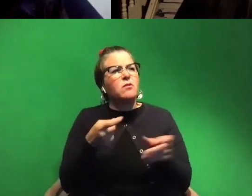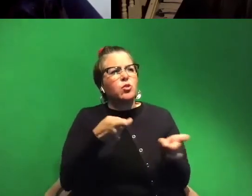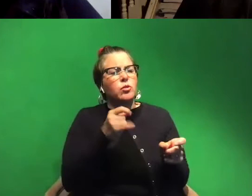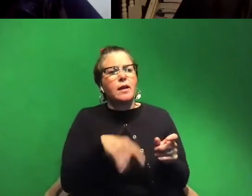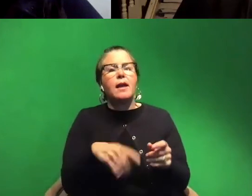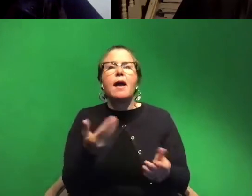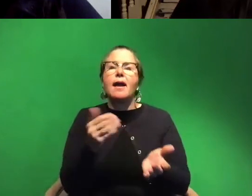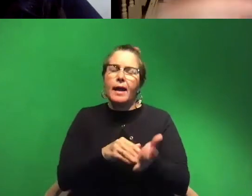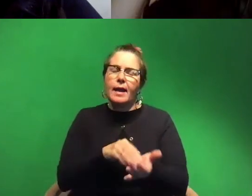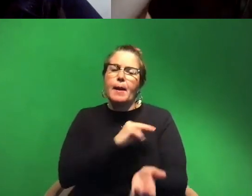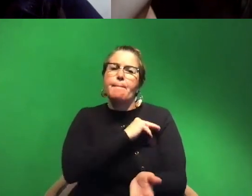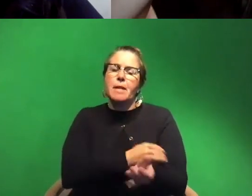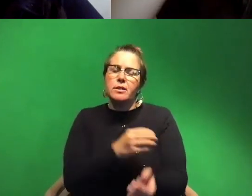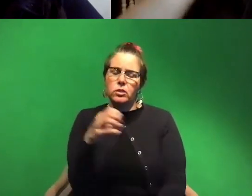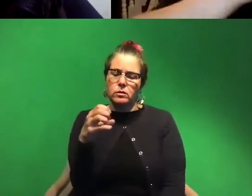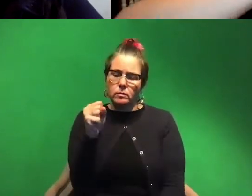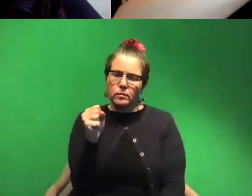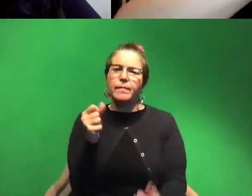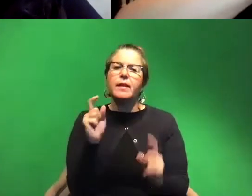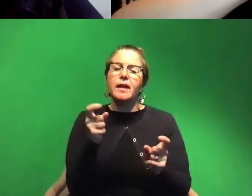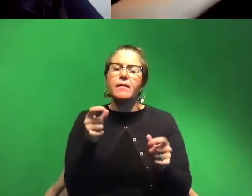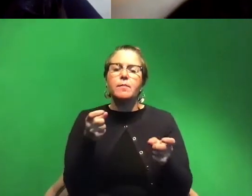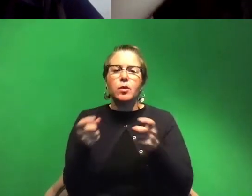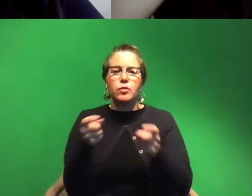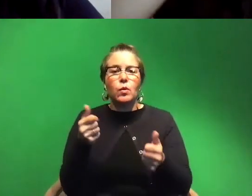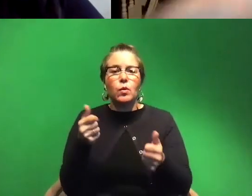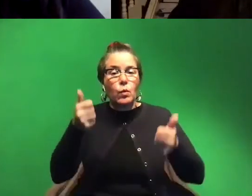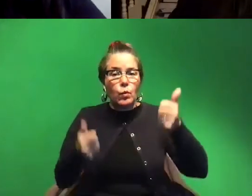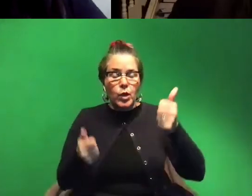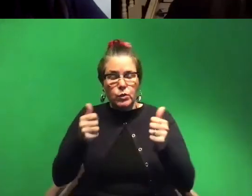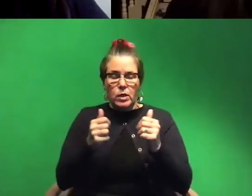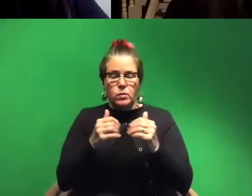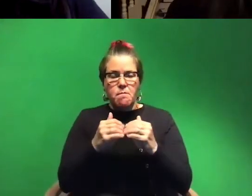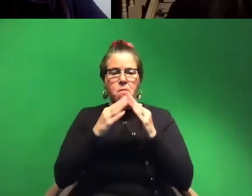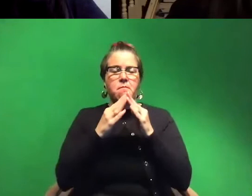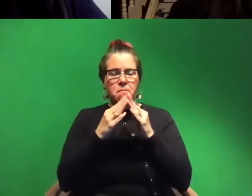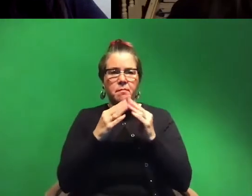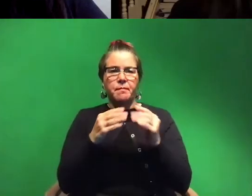muscle contraction that allows them control which ones spike up. And it